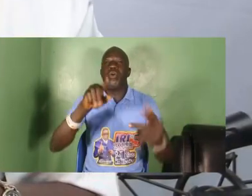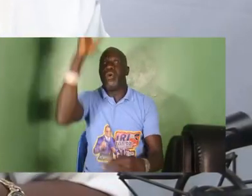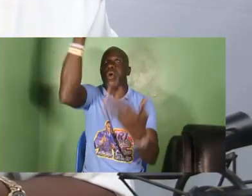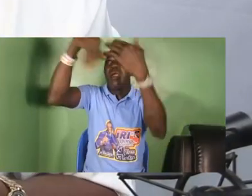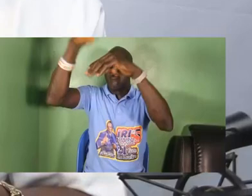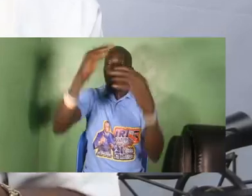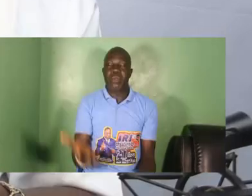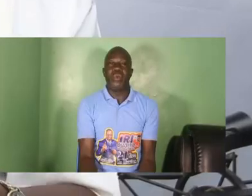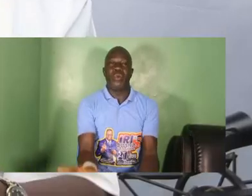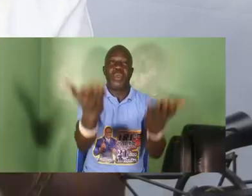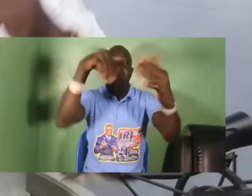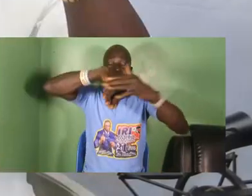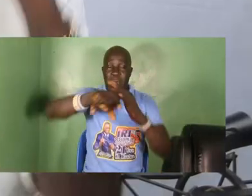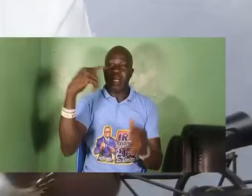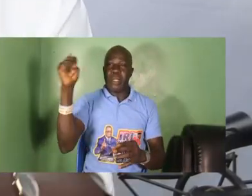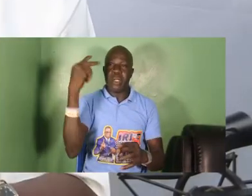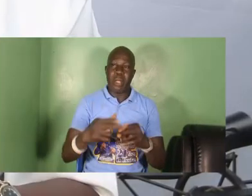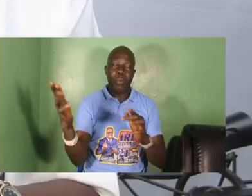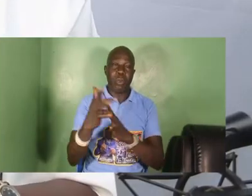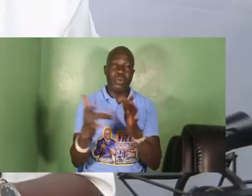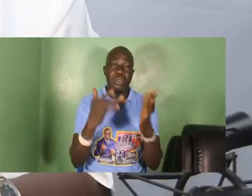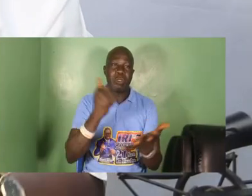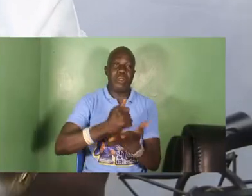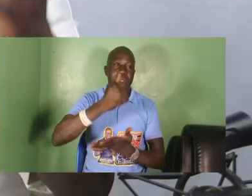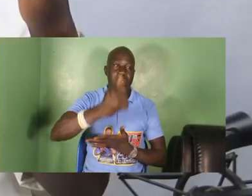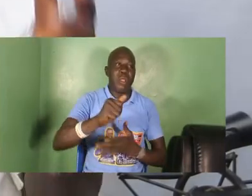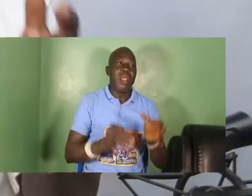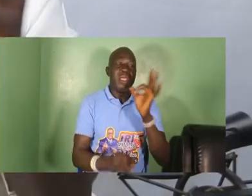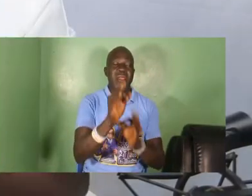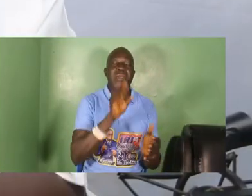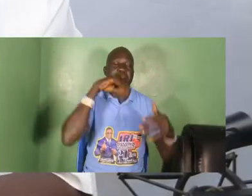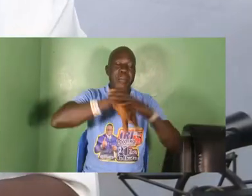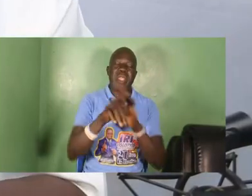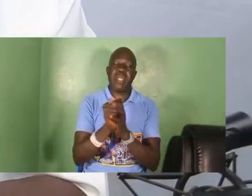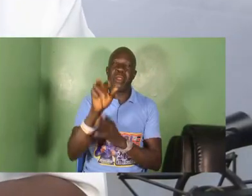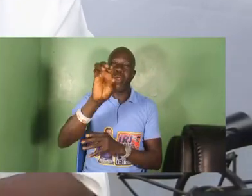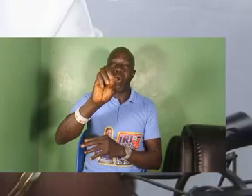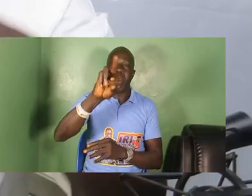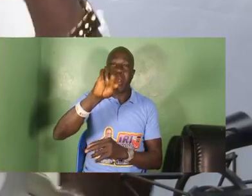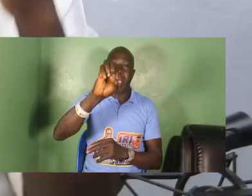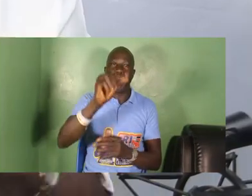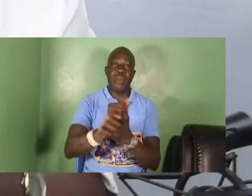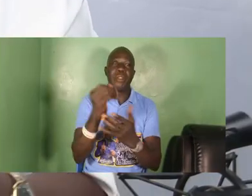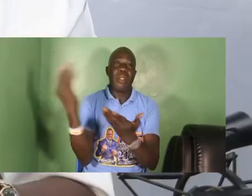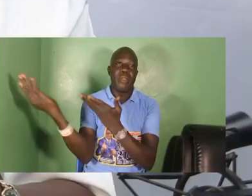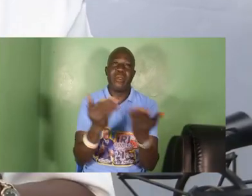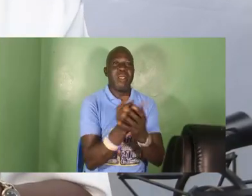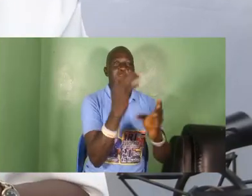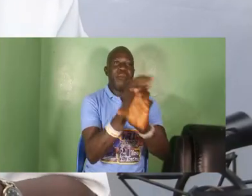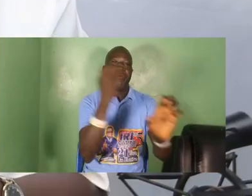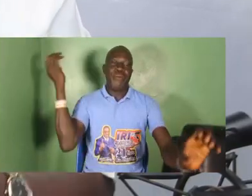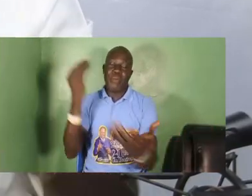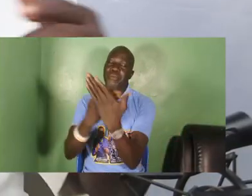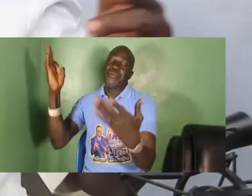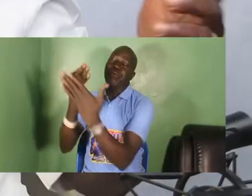will be in the name of Jesus. Once you get your revenue, you'll be free first. They will bring